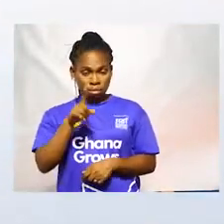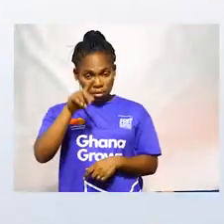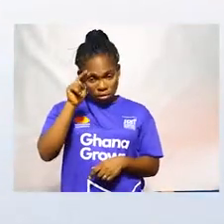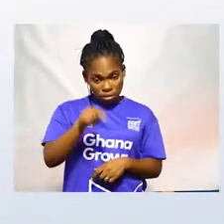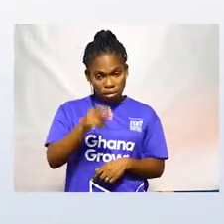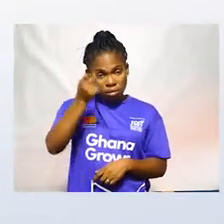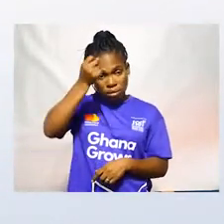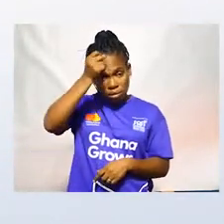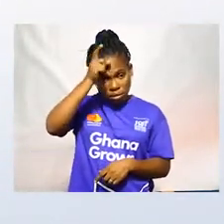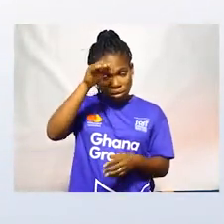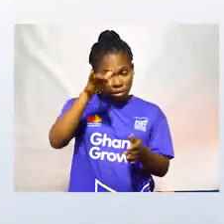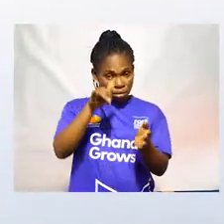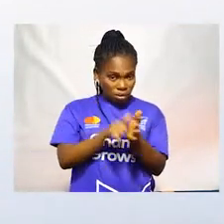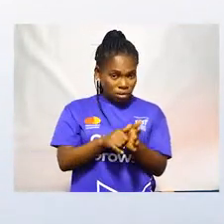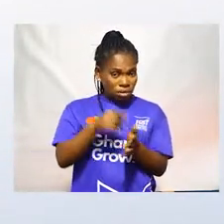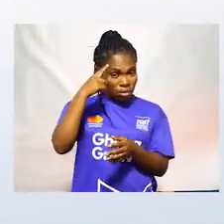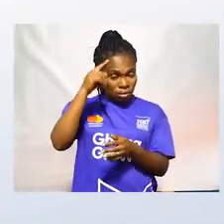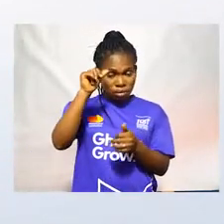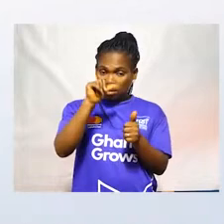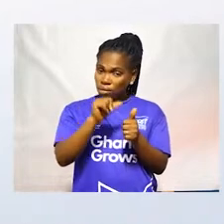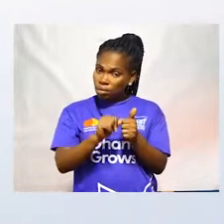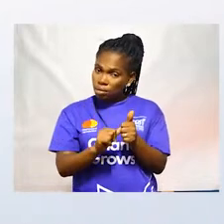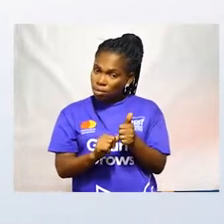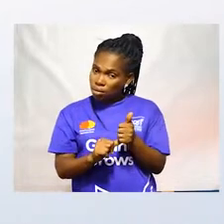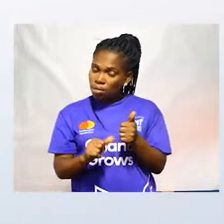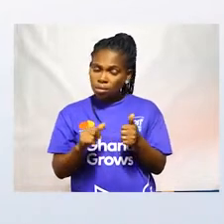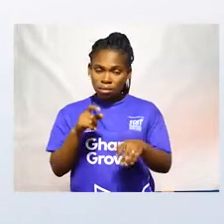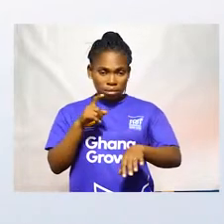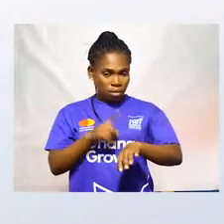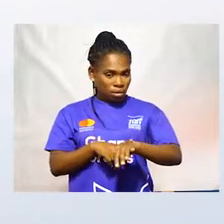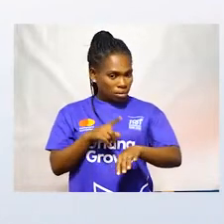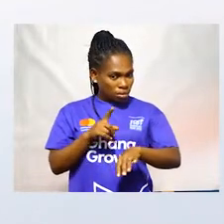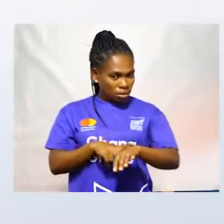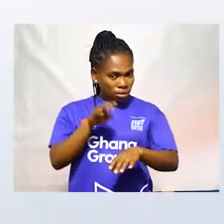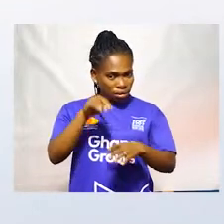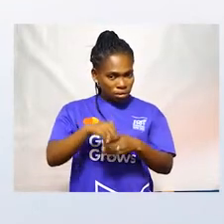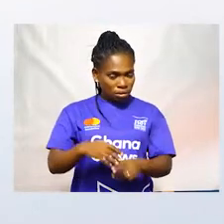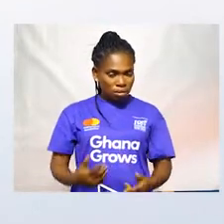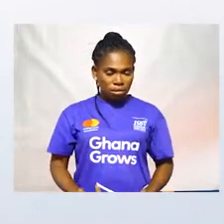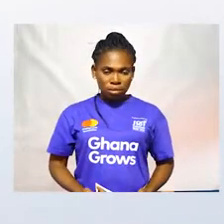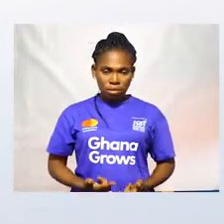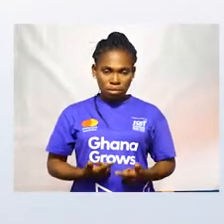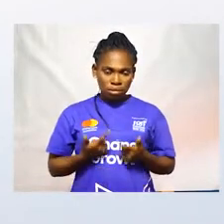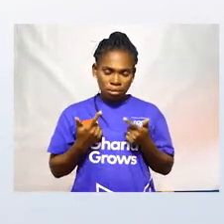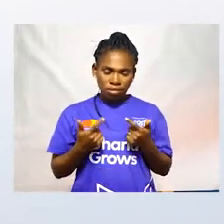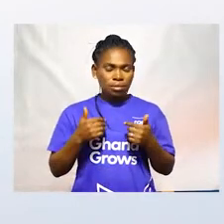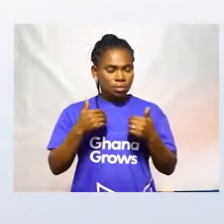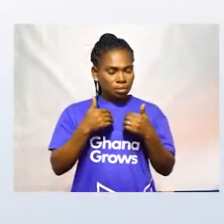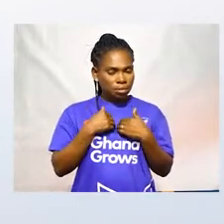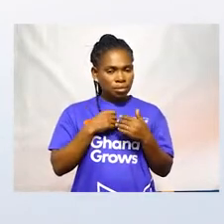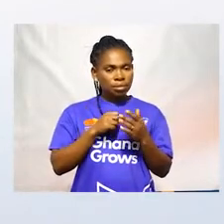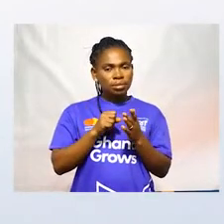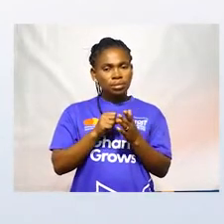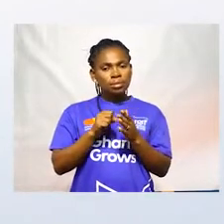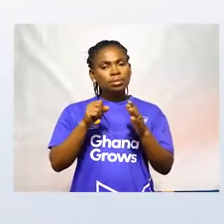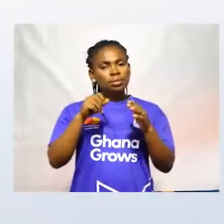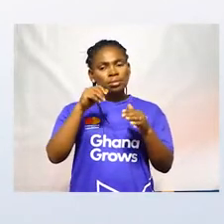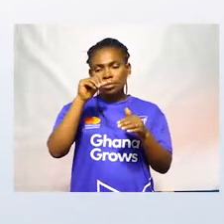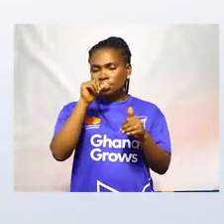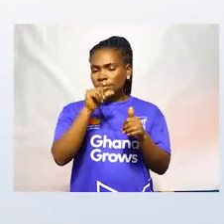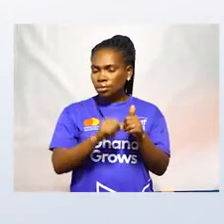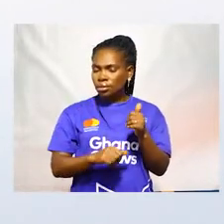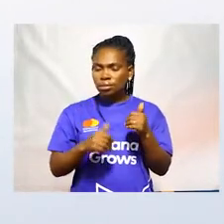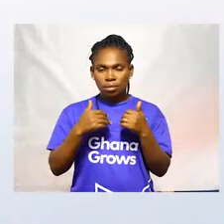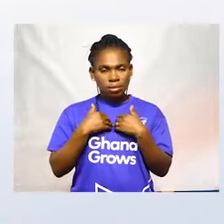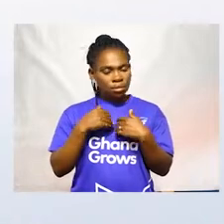to understand that for every season of your life, or for there are seasons in our lives, there